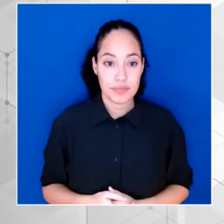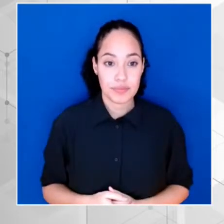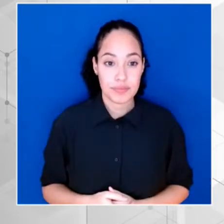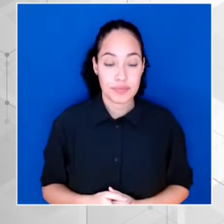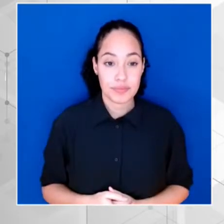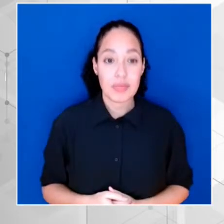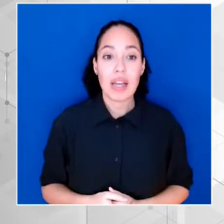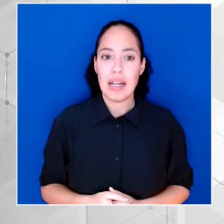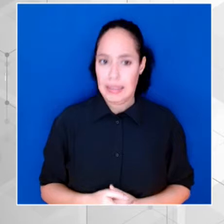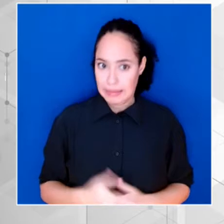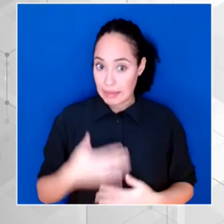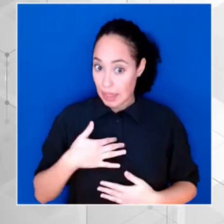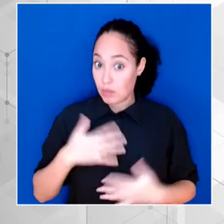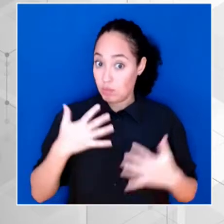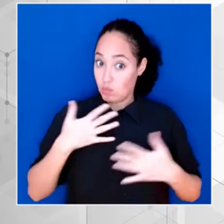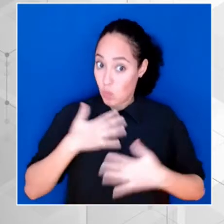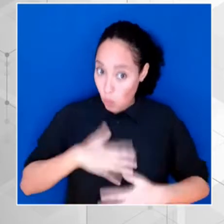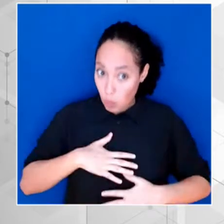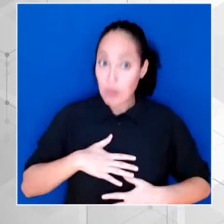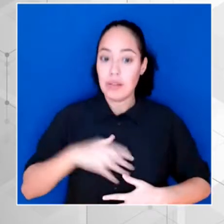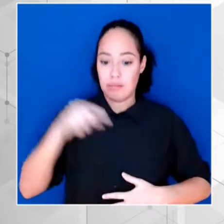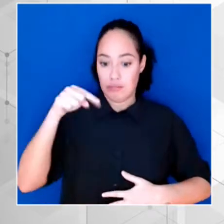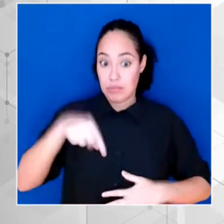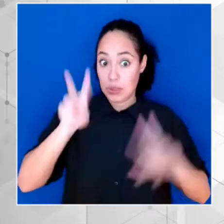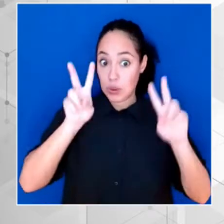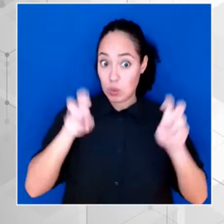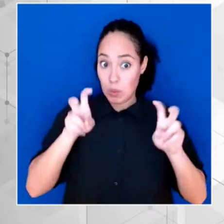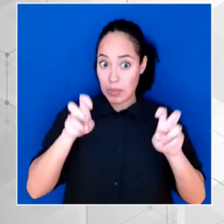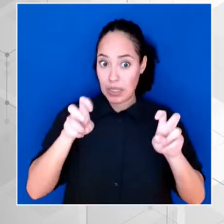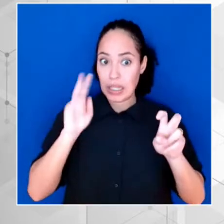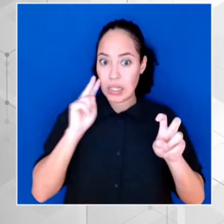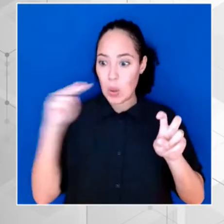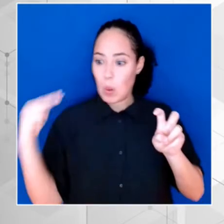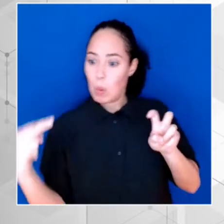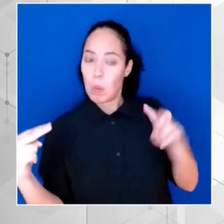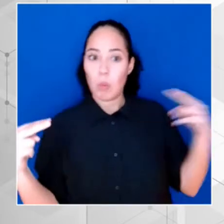sensitive because it is such a complex and personal topic.